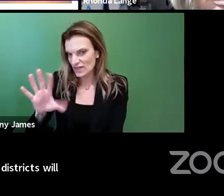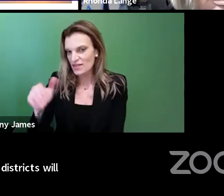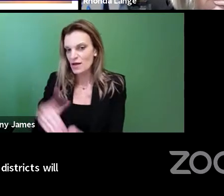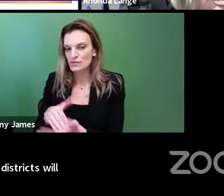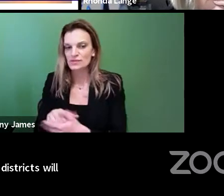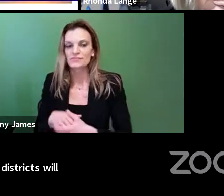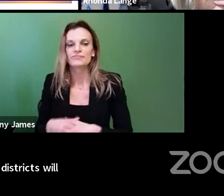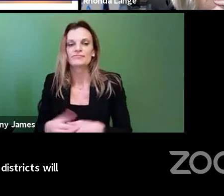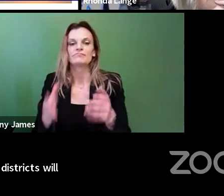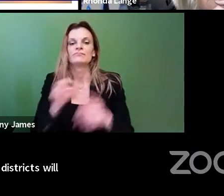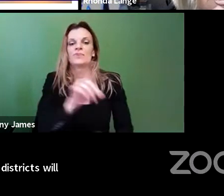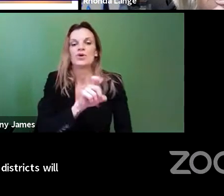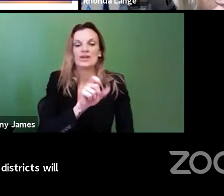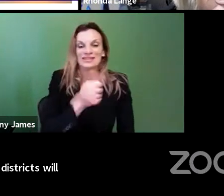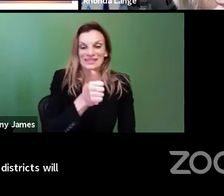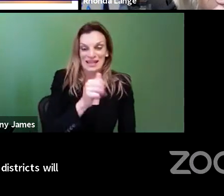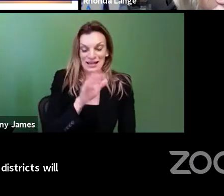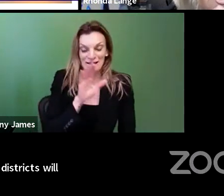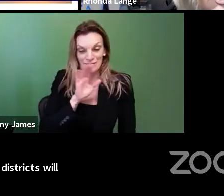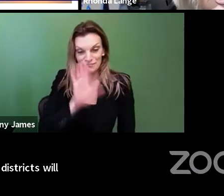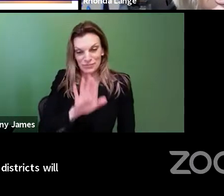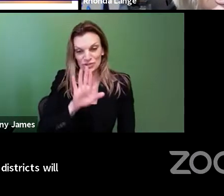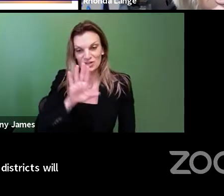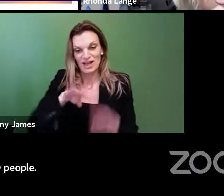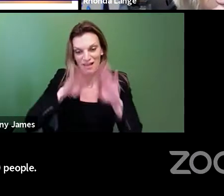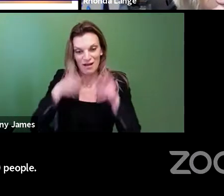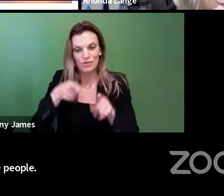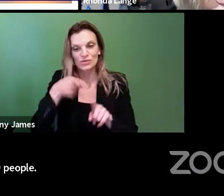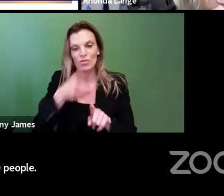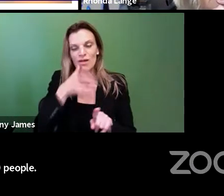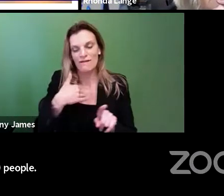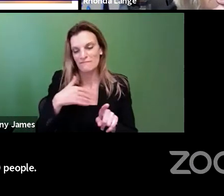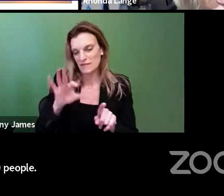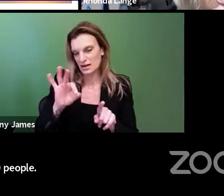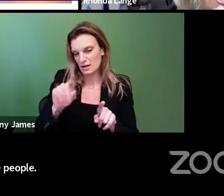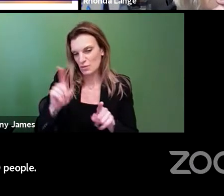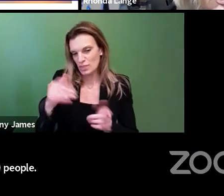people, and the 110 Michigan House districts will have about